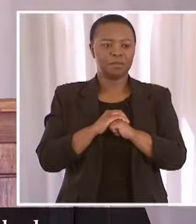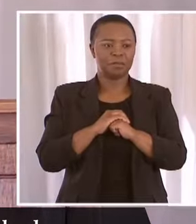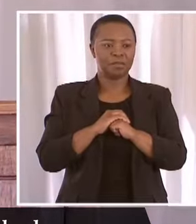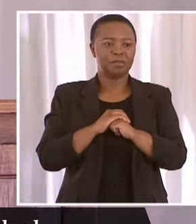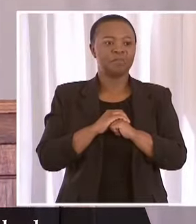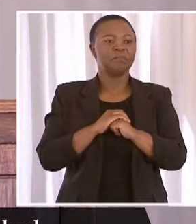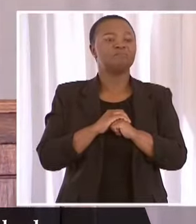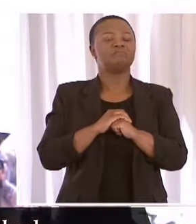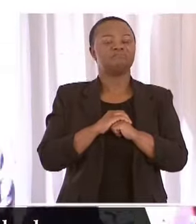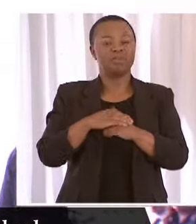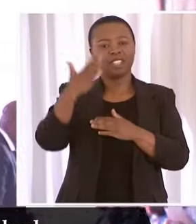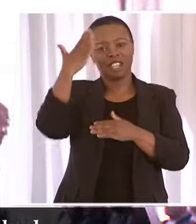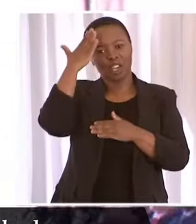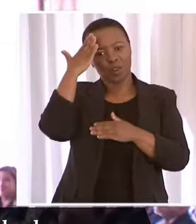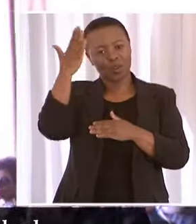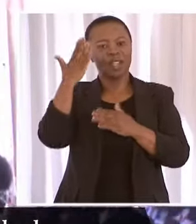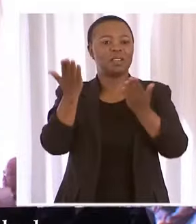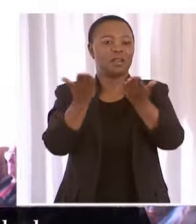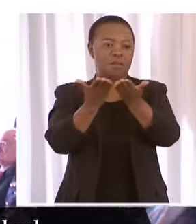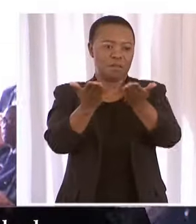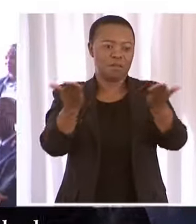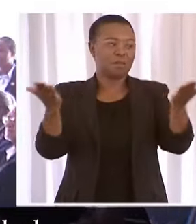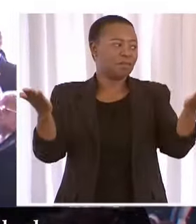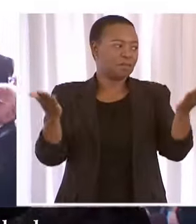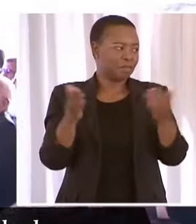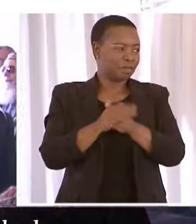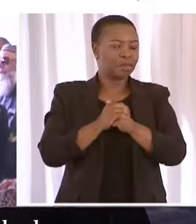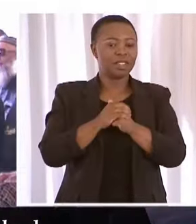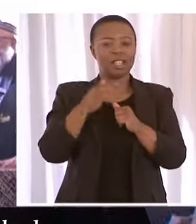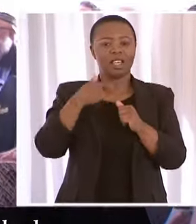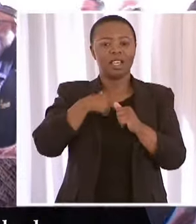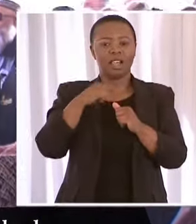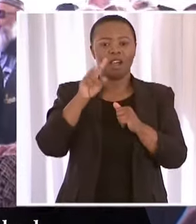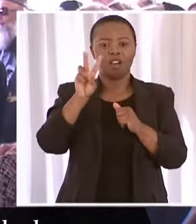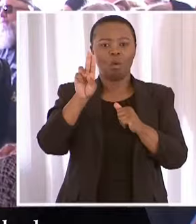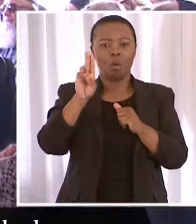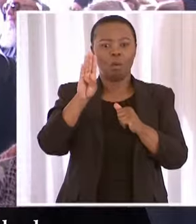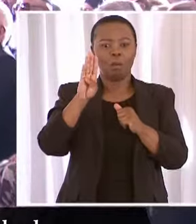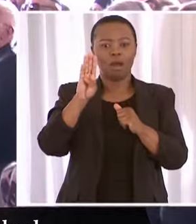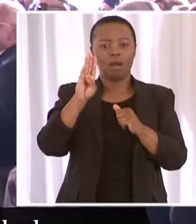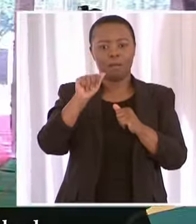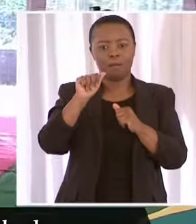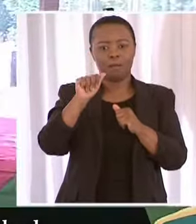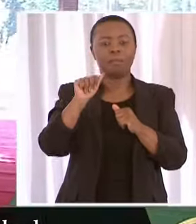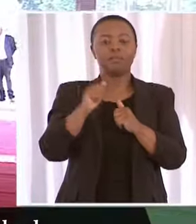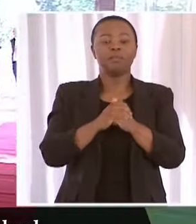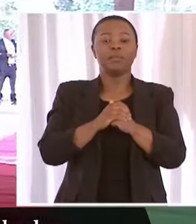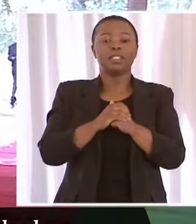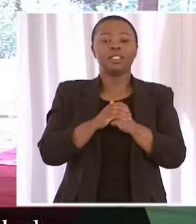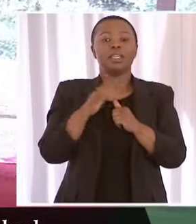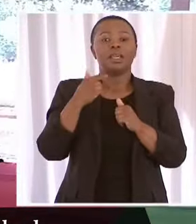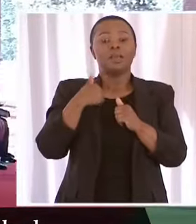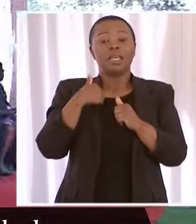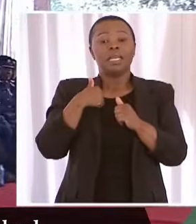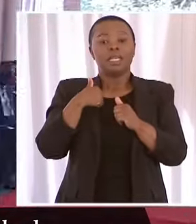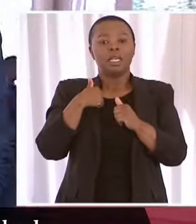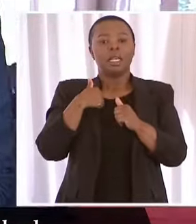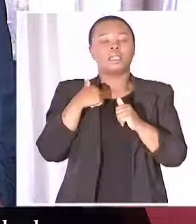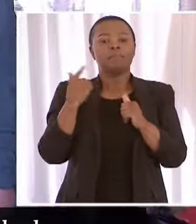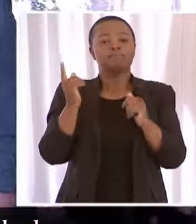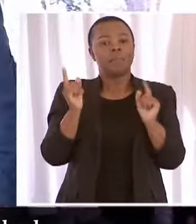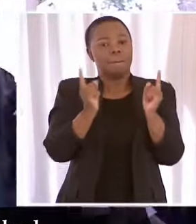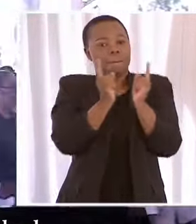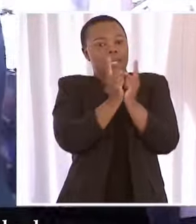I greet everyone. I'm Vera Zuba. I came to Mr. Pahad in